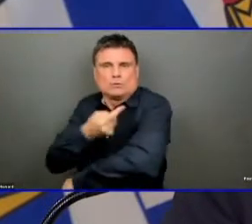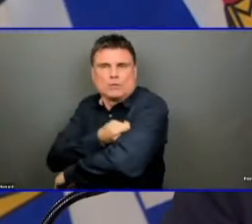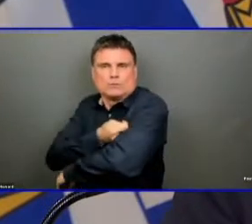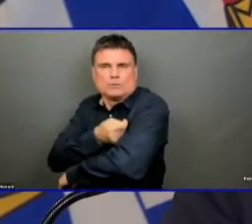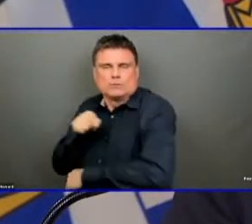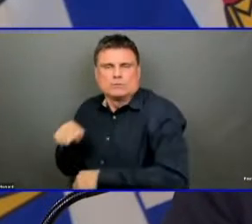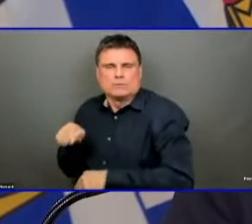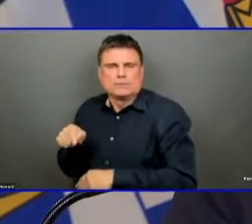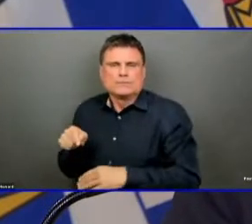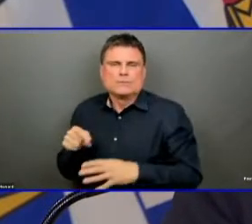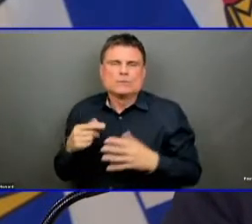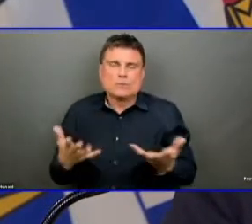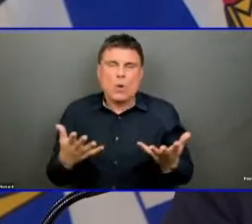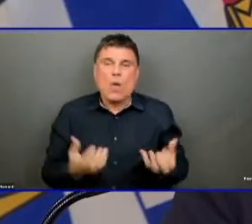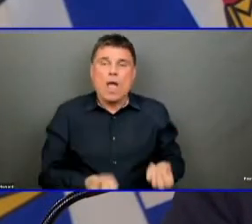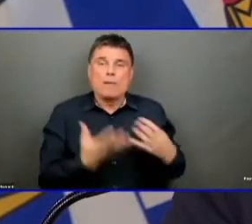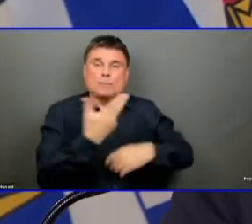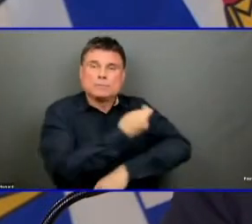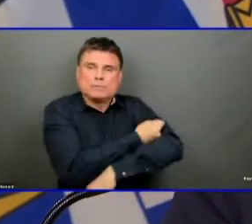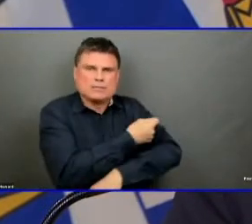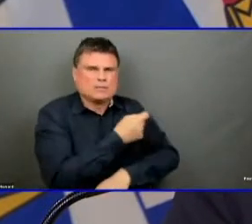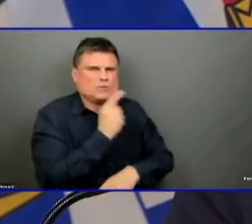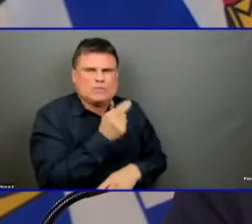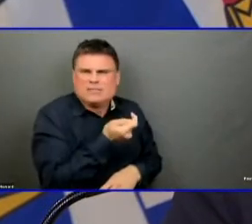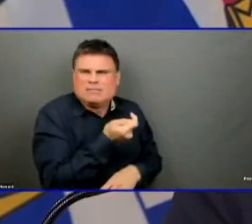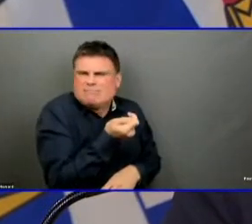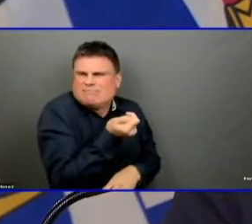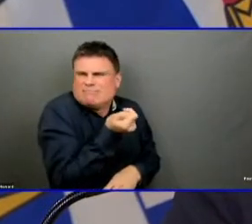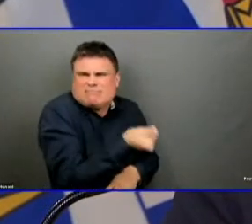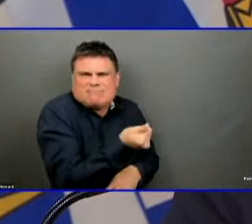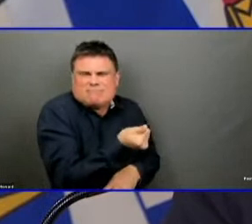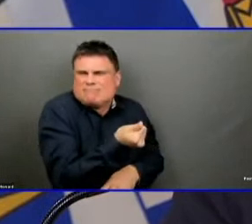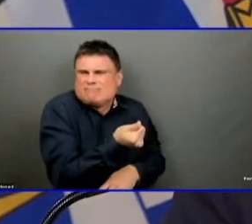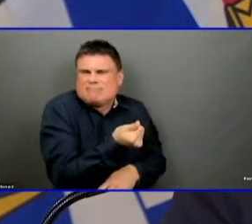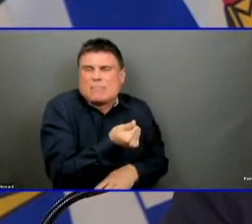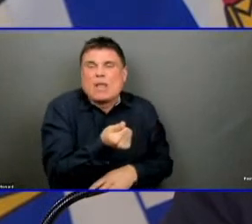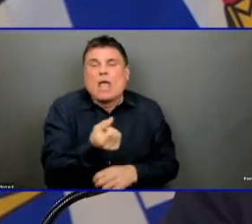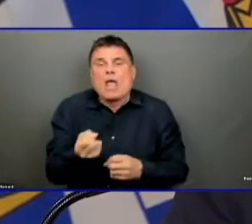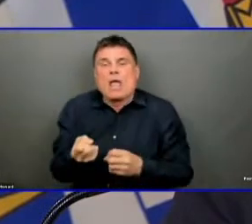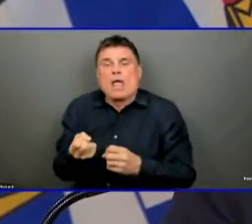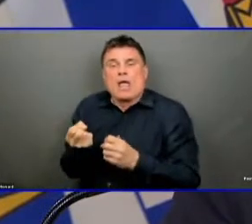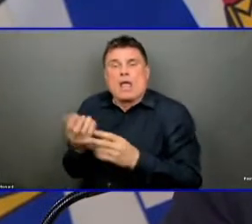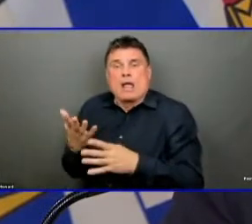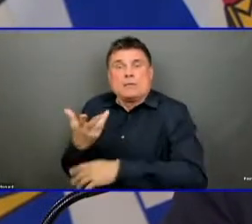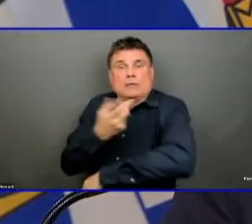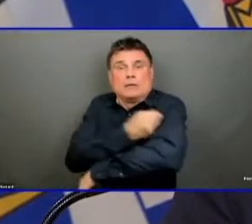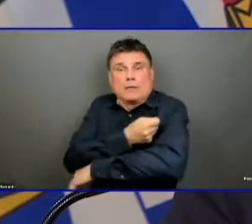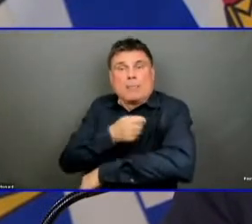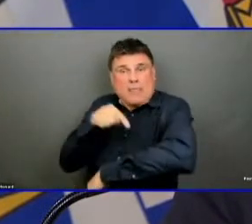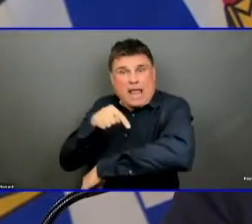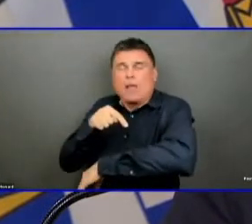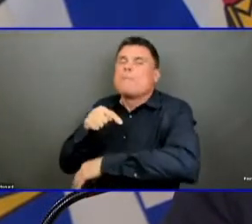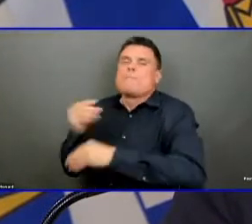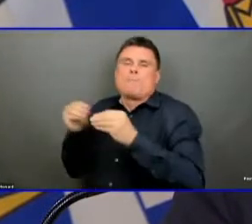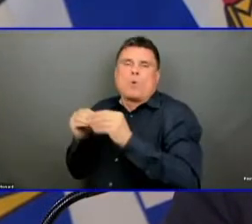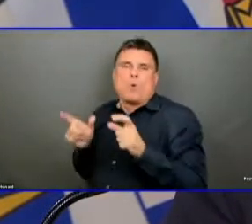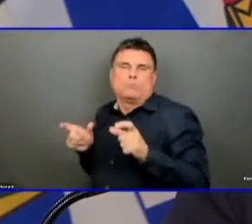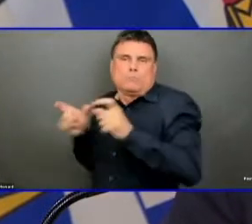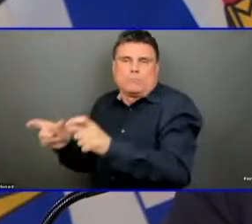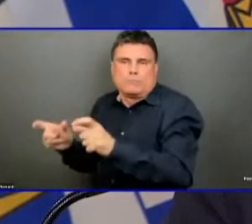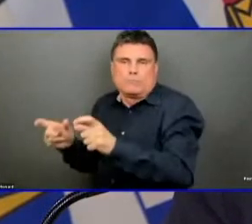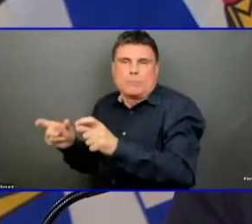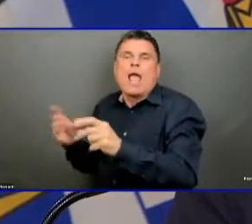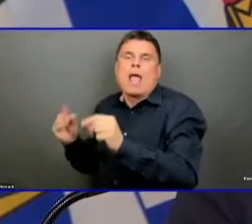The protection is long-lasting and very good from the vaccine, That's great. I'm not aware of